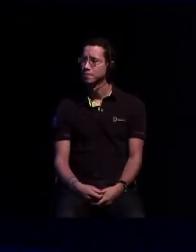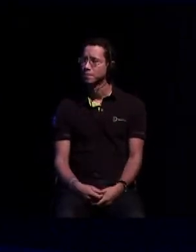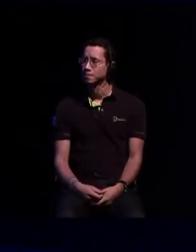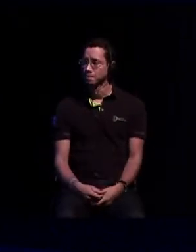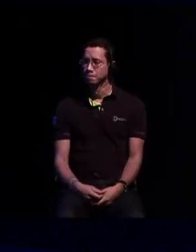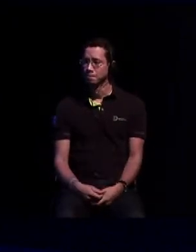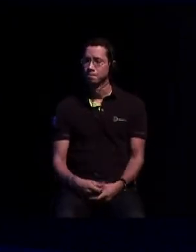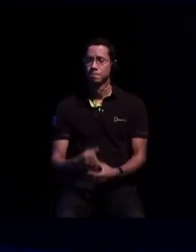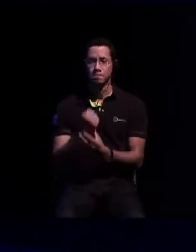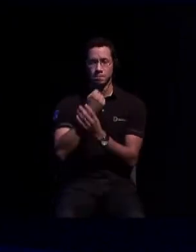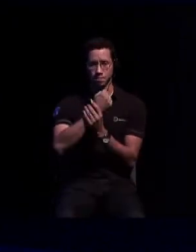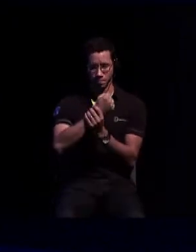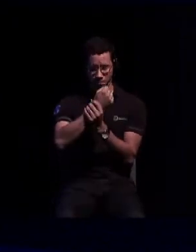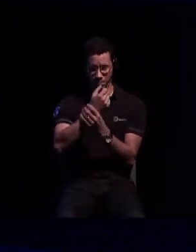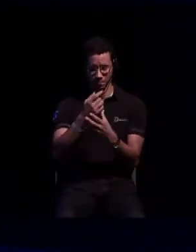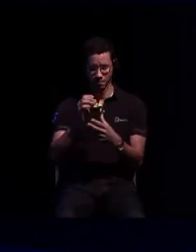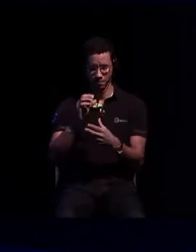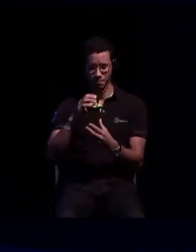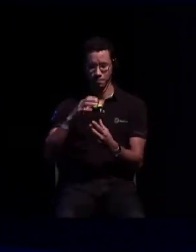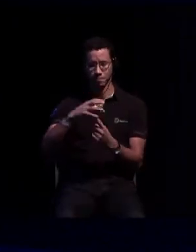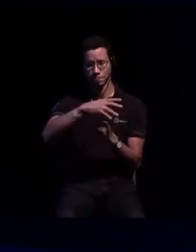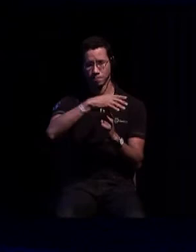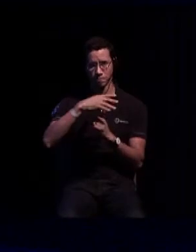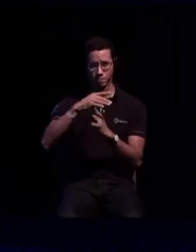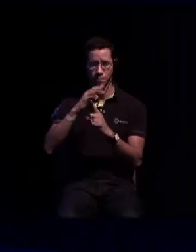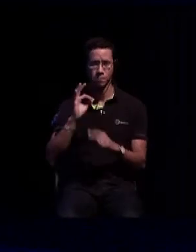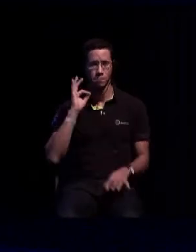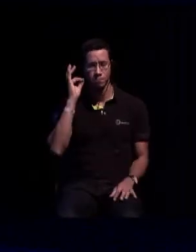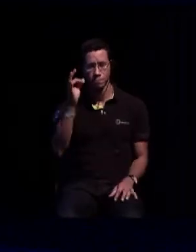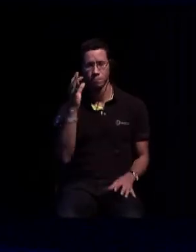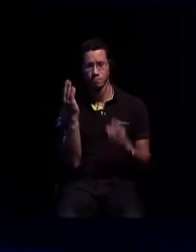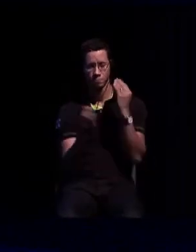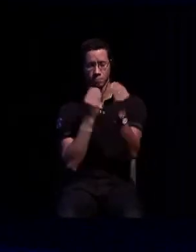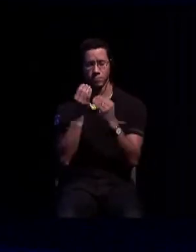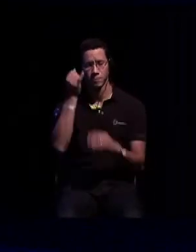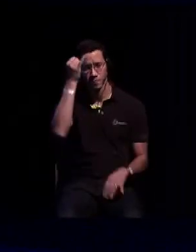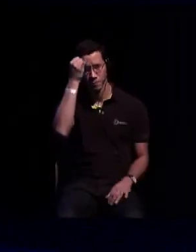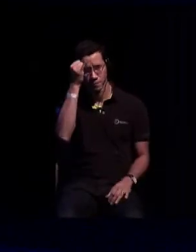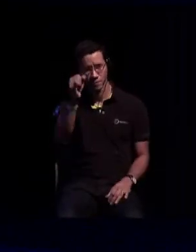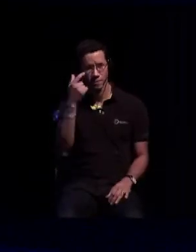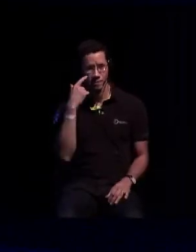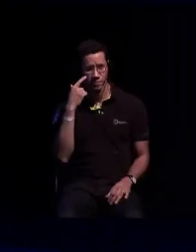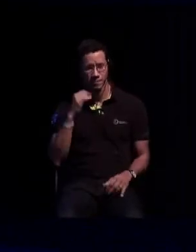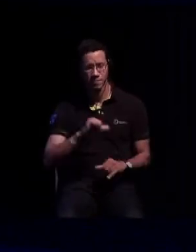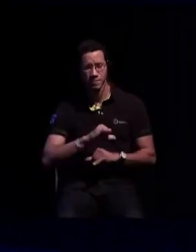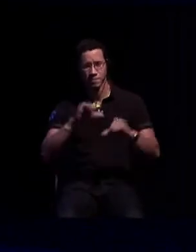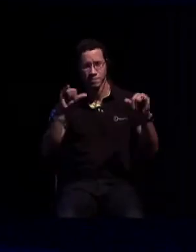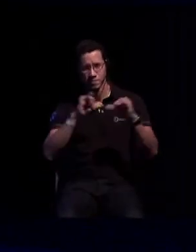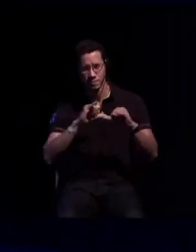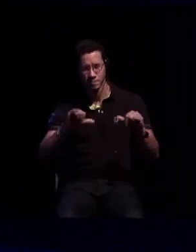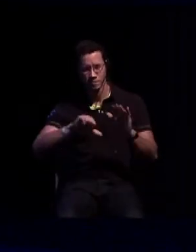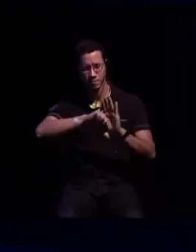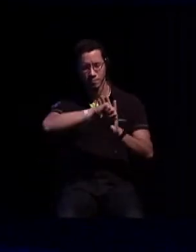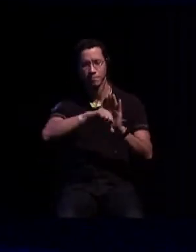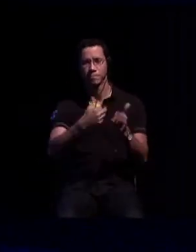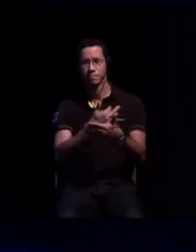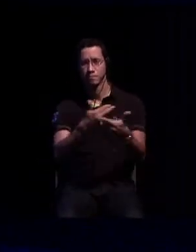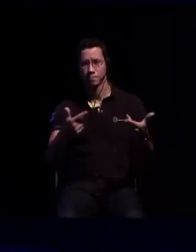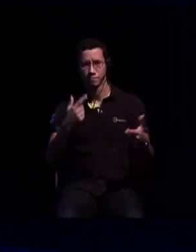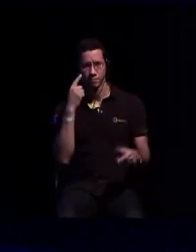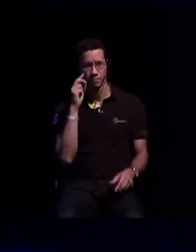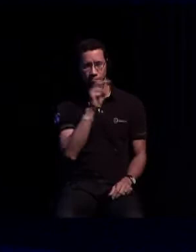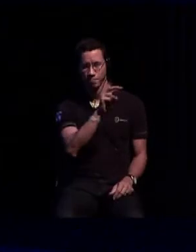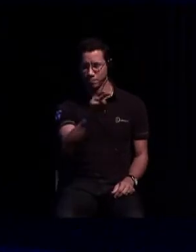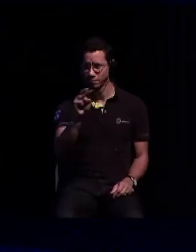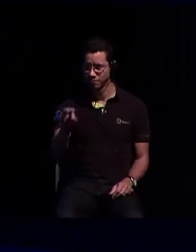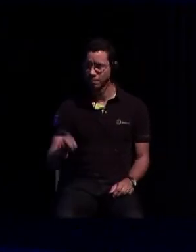the future? How do we avoid the headlines of all the negativity that we're hearing about, and how do we get this responsibility happening?